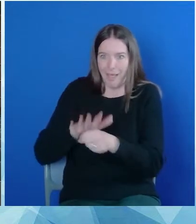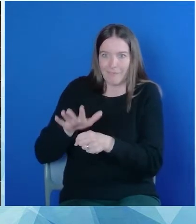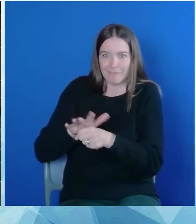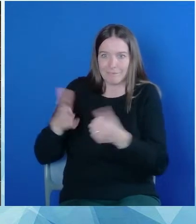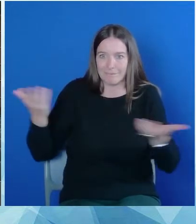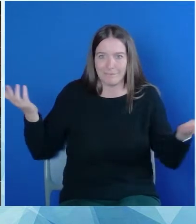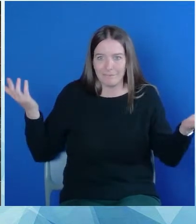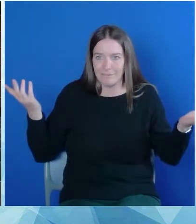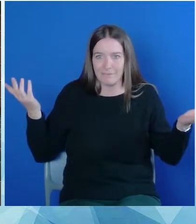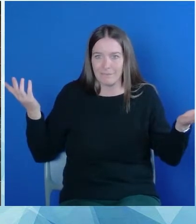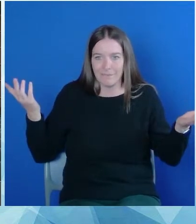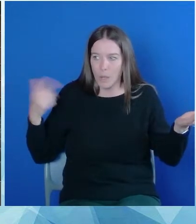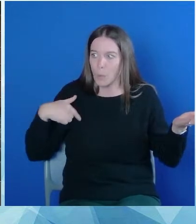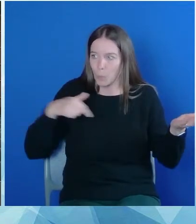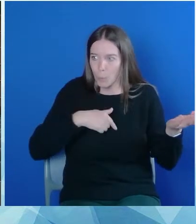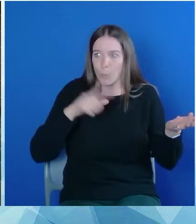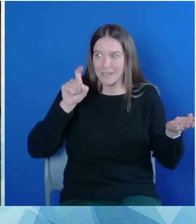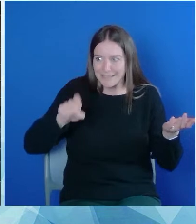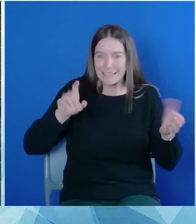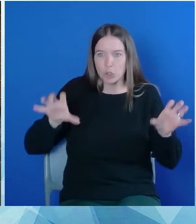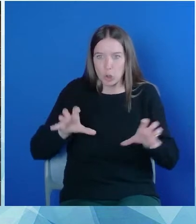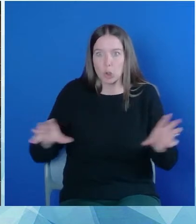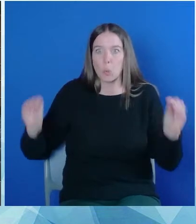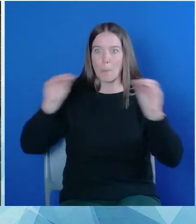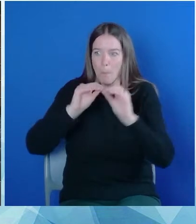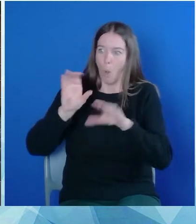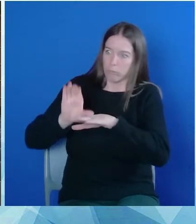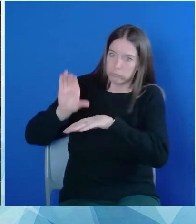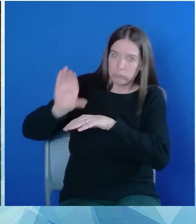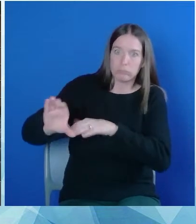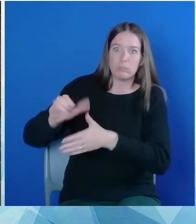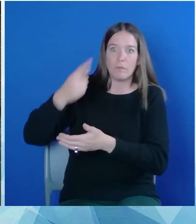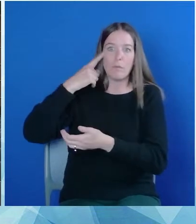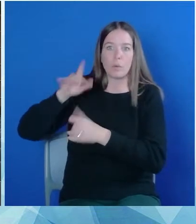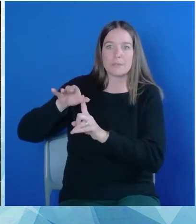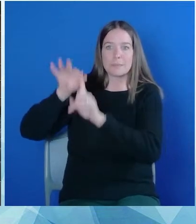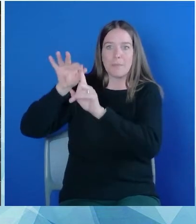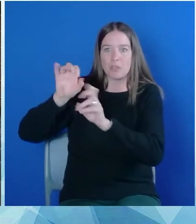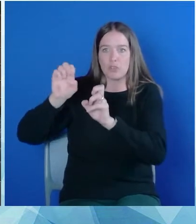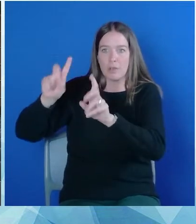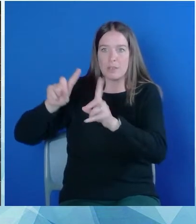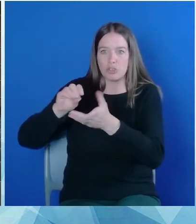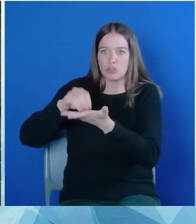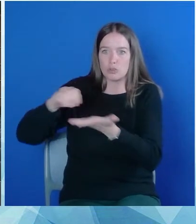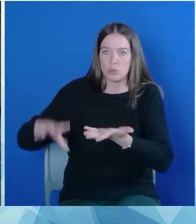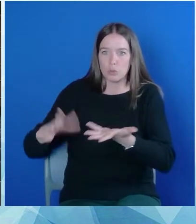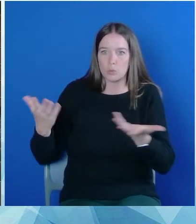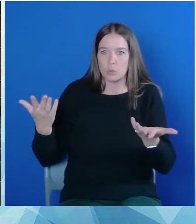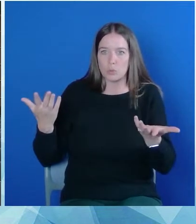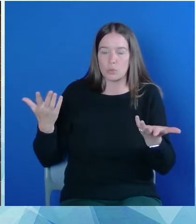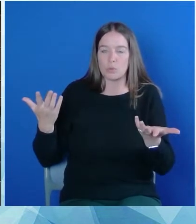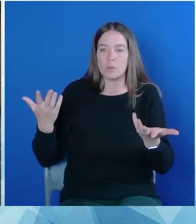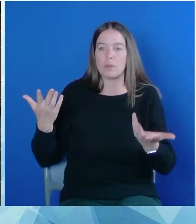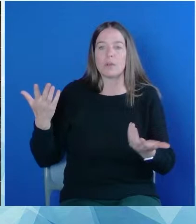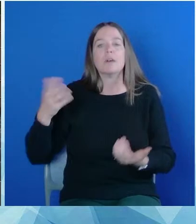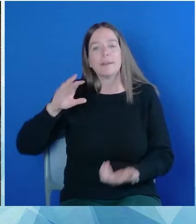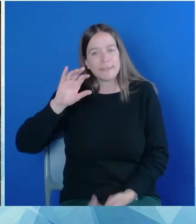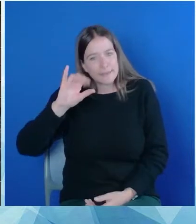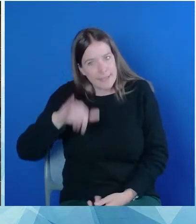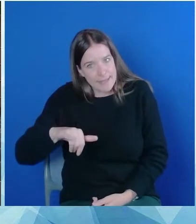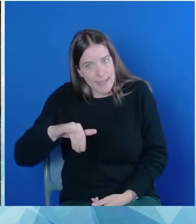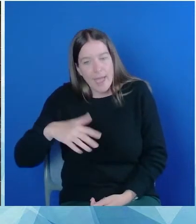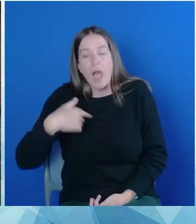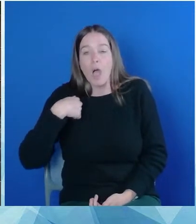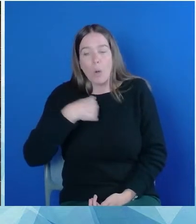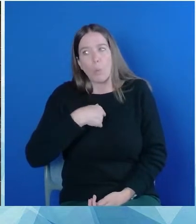that more needs to be done for special education students in the state of Arizona. So that's something that we